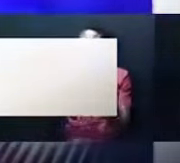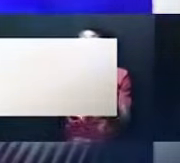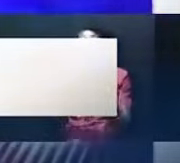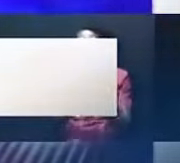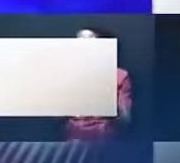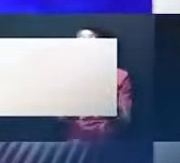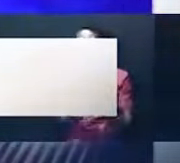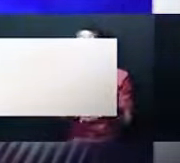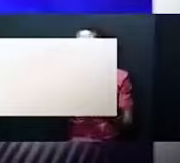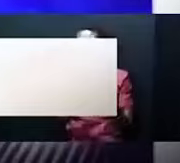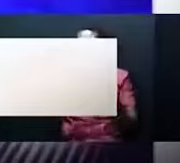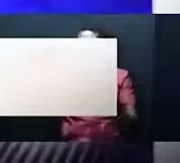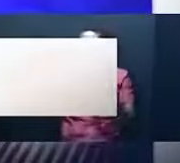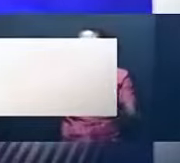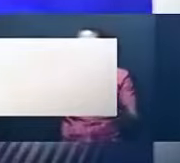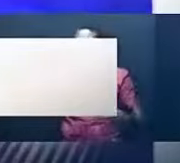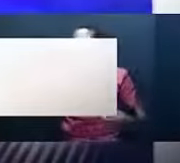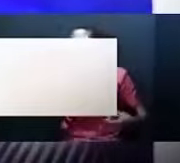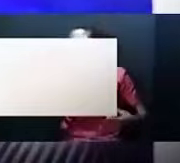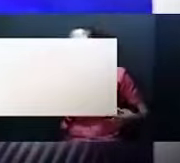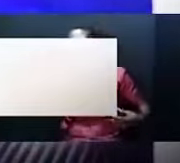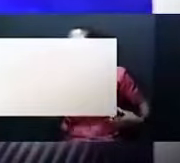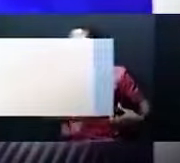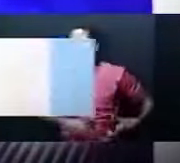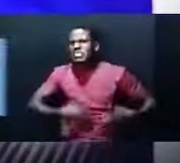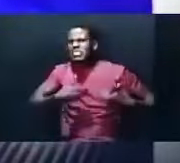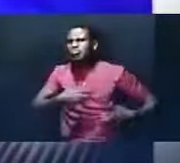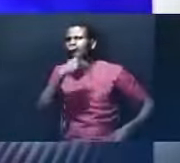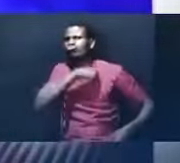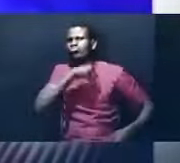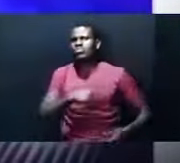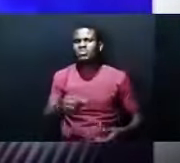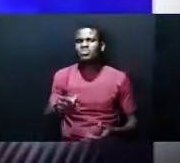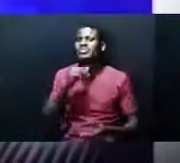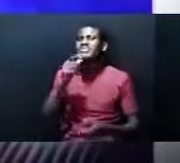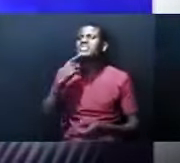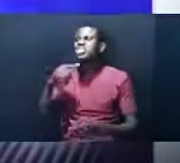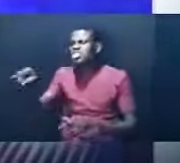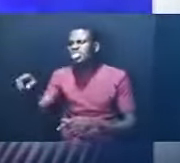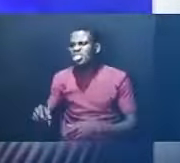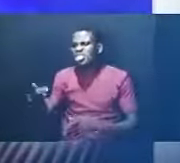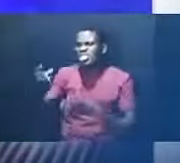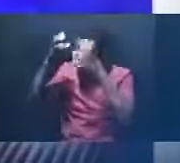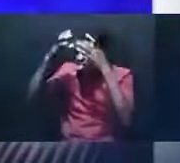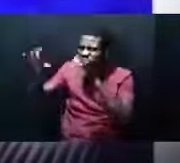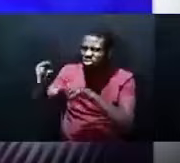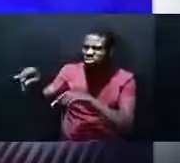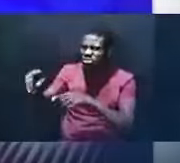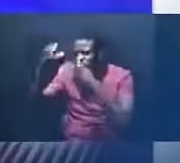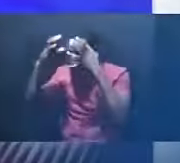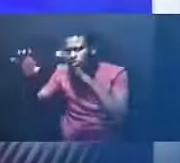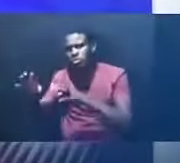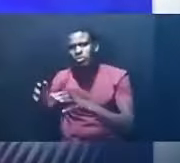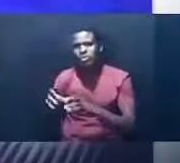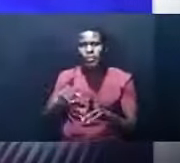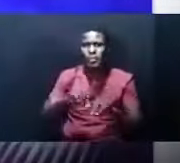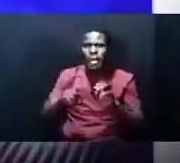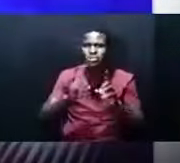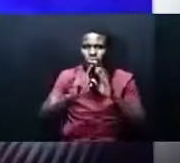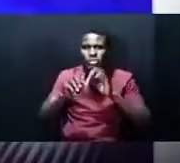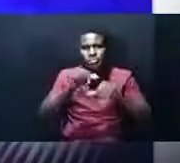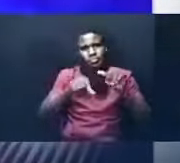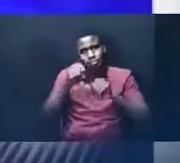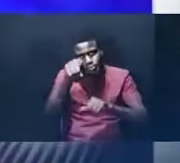Don't say that it is his fault. We are talking about your heart and what you can